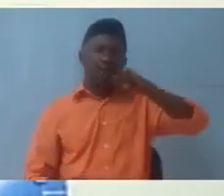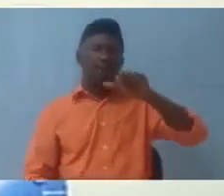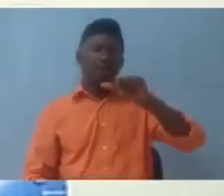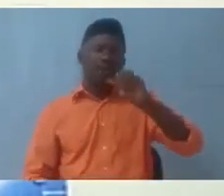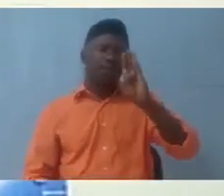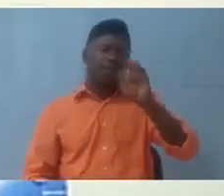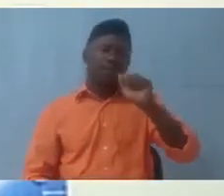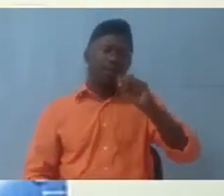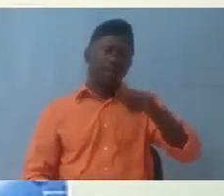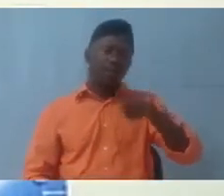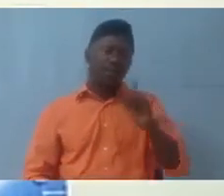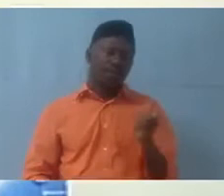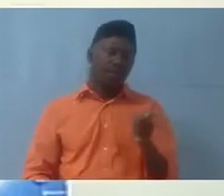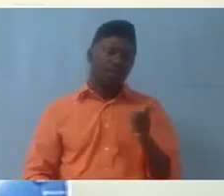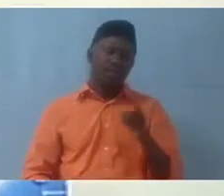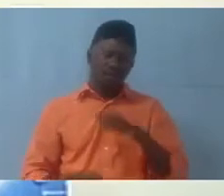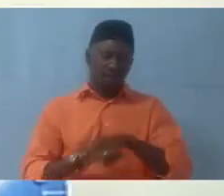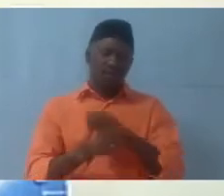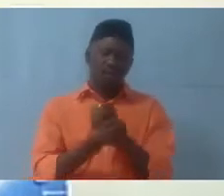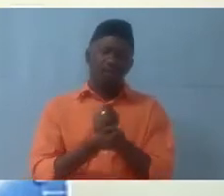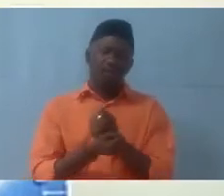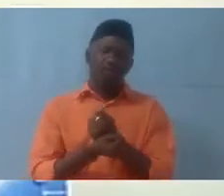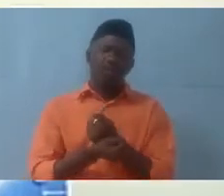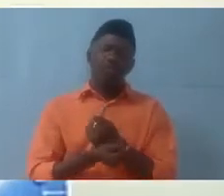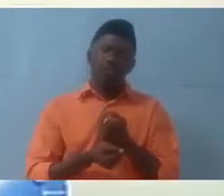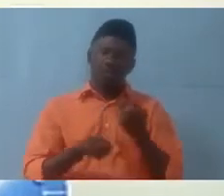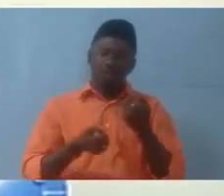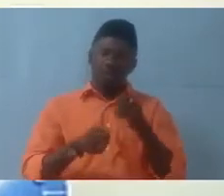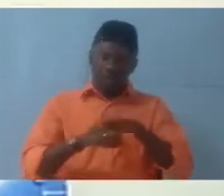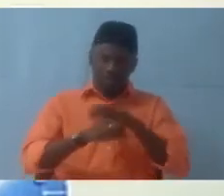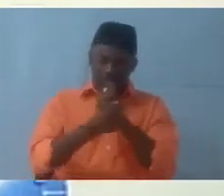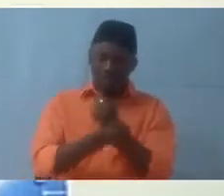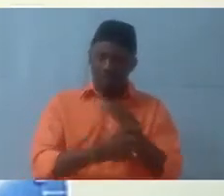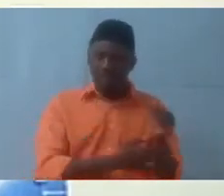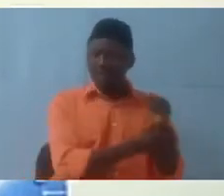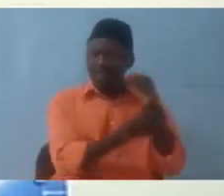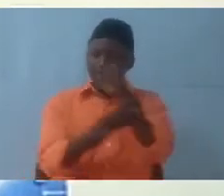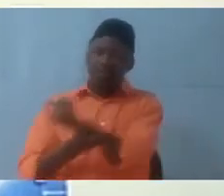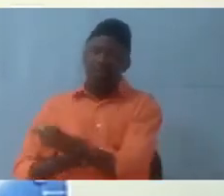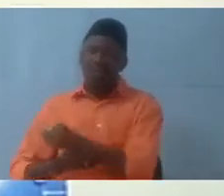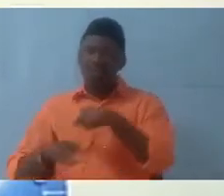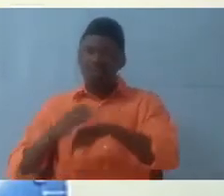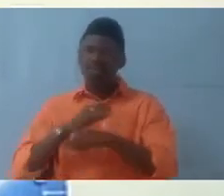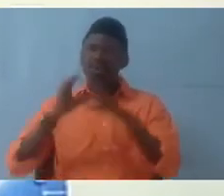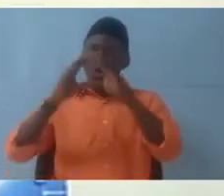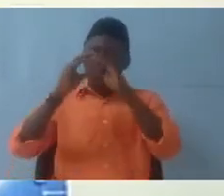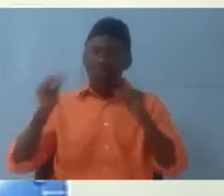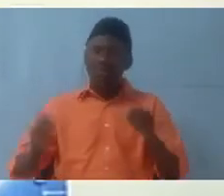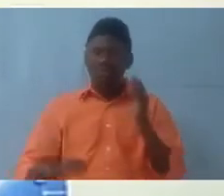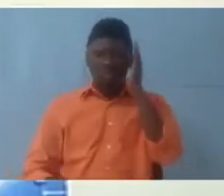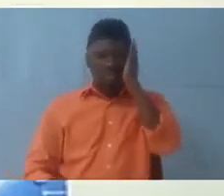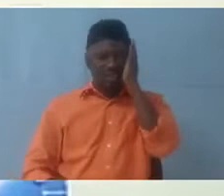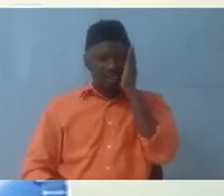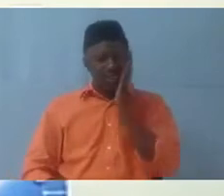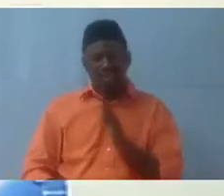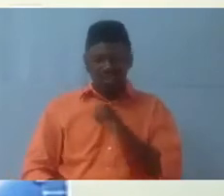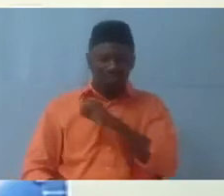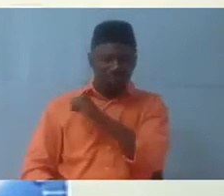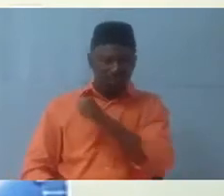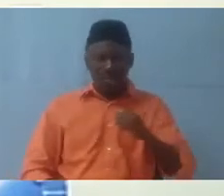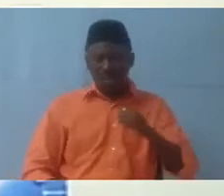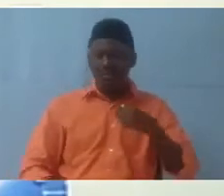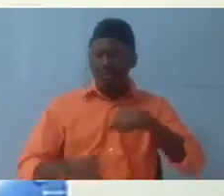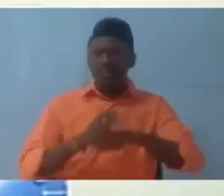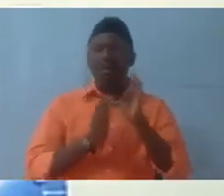he was arrested and placed into custody at the serious crime unit in Banjul. Jabang biñ ko jappé ñu ko yobon serious crime unit bi ci